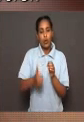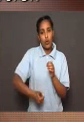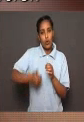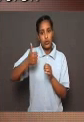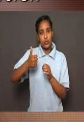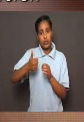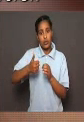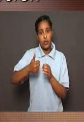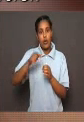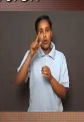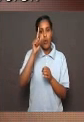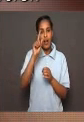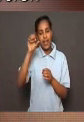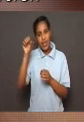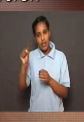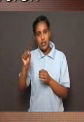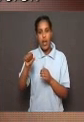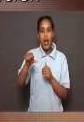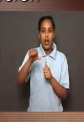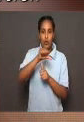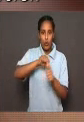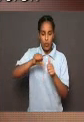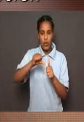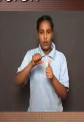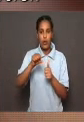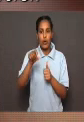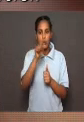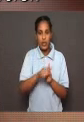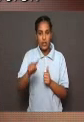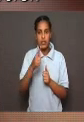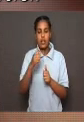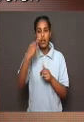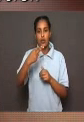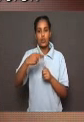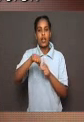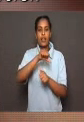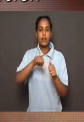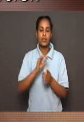original 1s atomic orbitals of the hydrogen atoms.